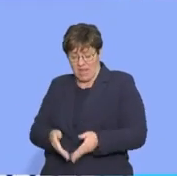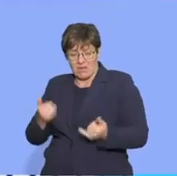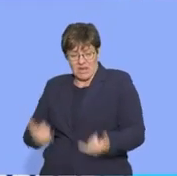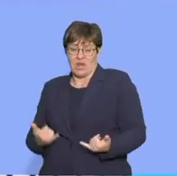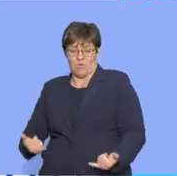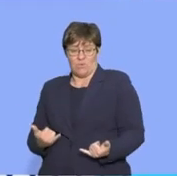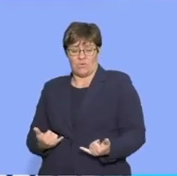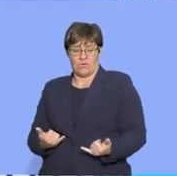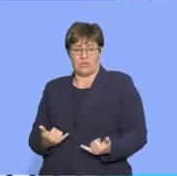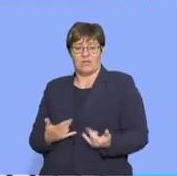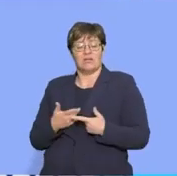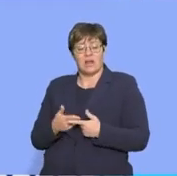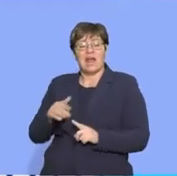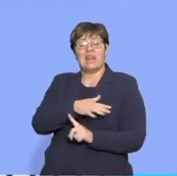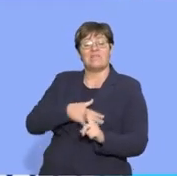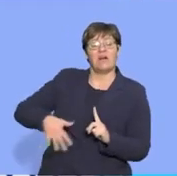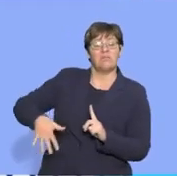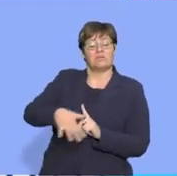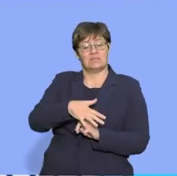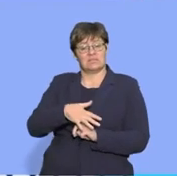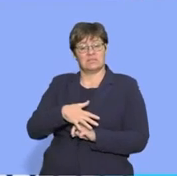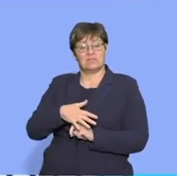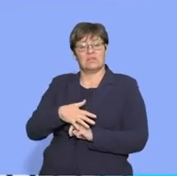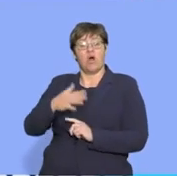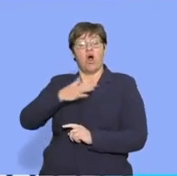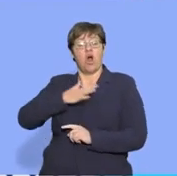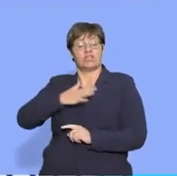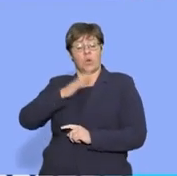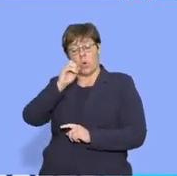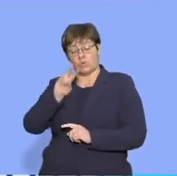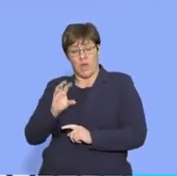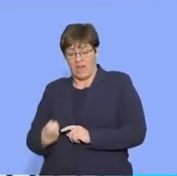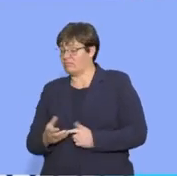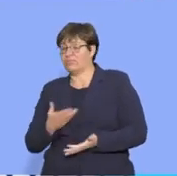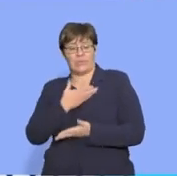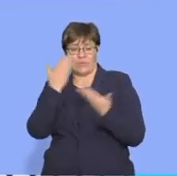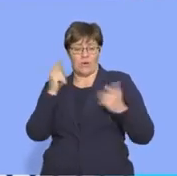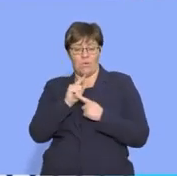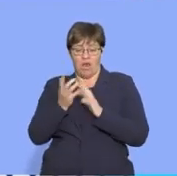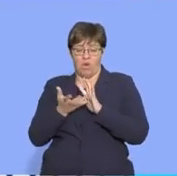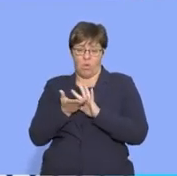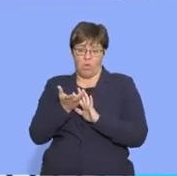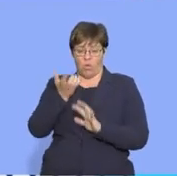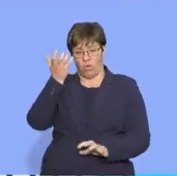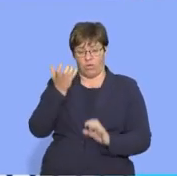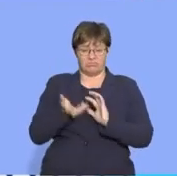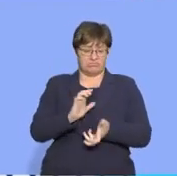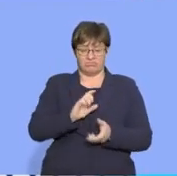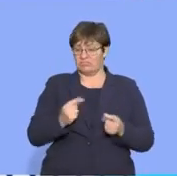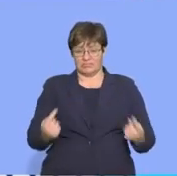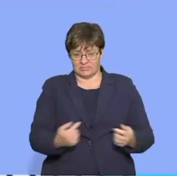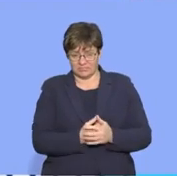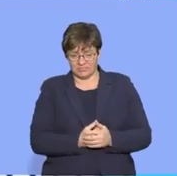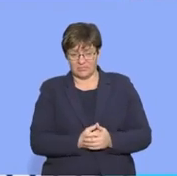to be buried immediately after death, and it's got to be buried in an environment where there is no oxygen so that it